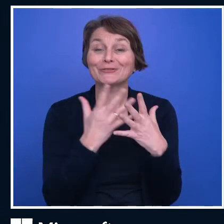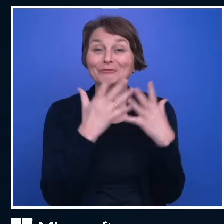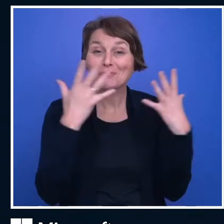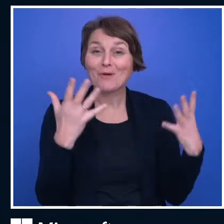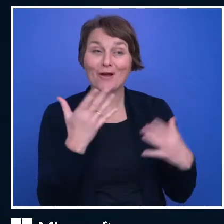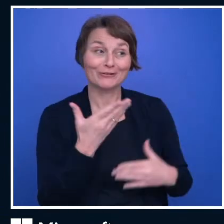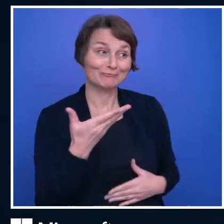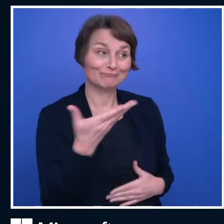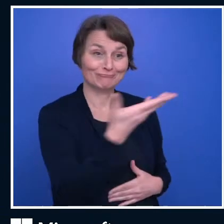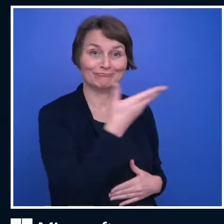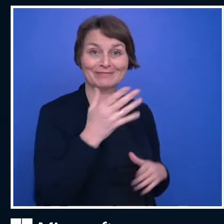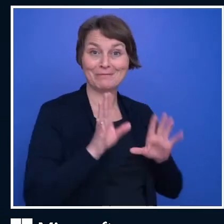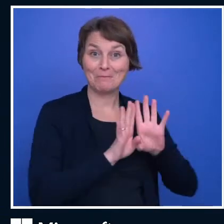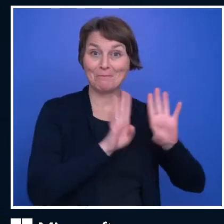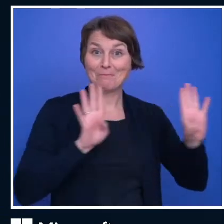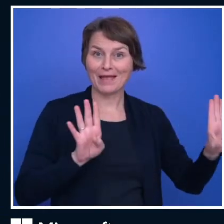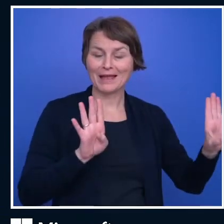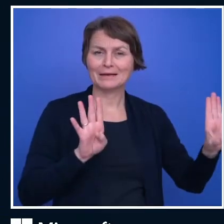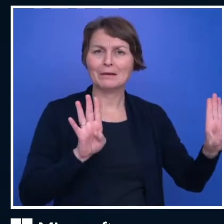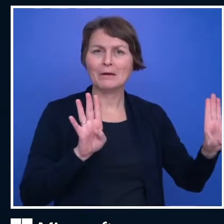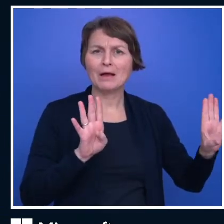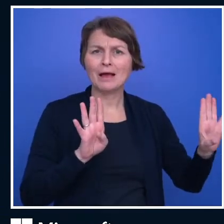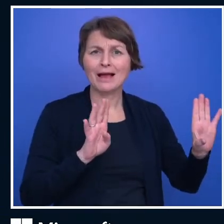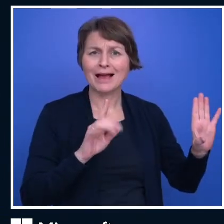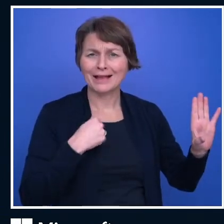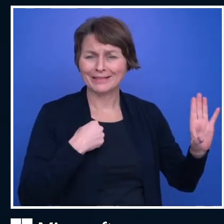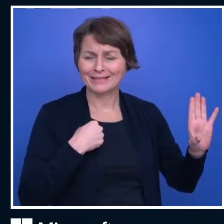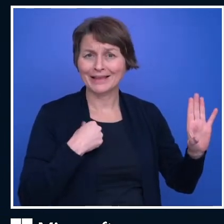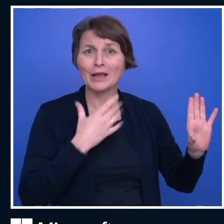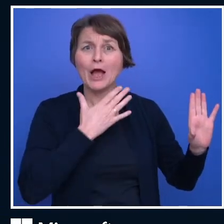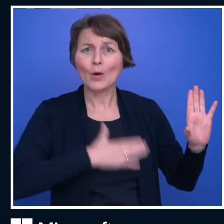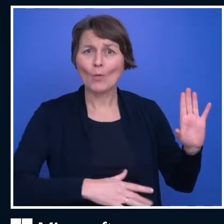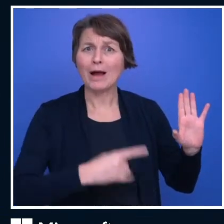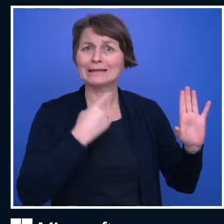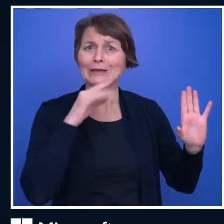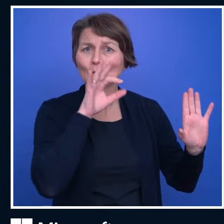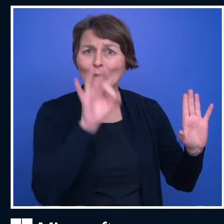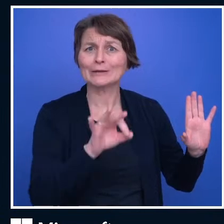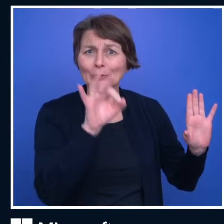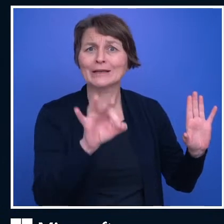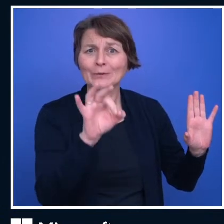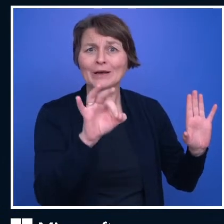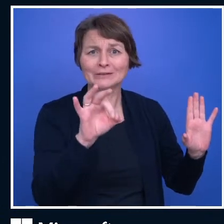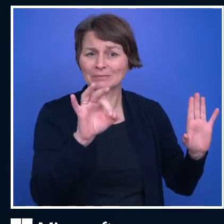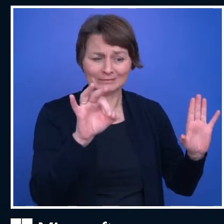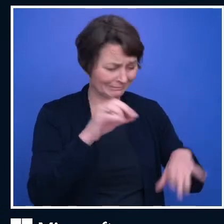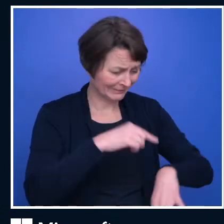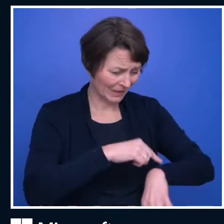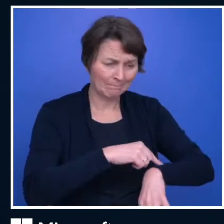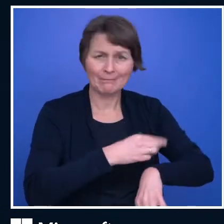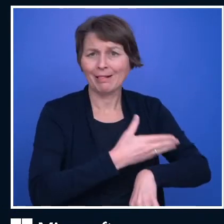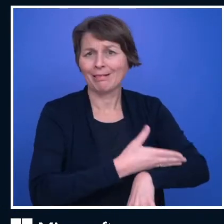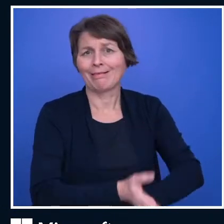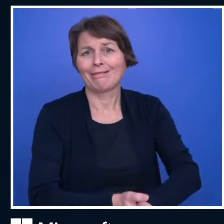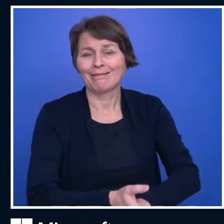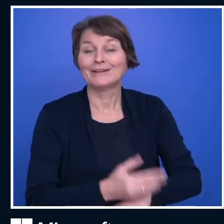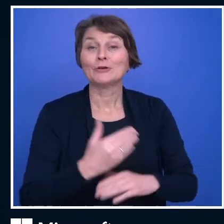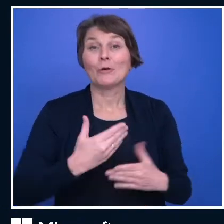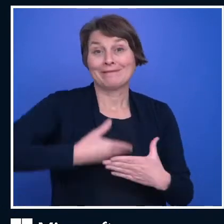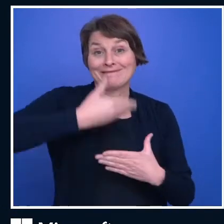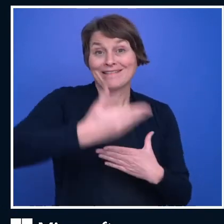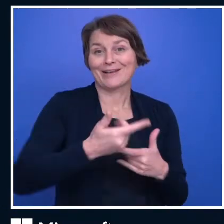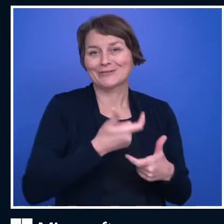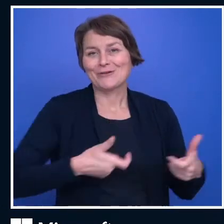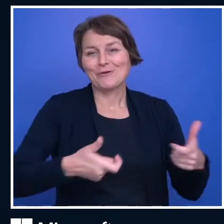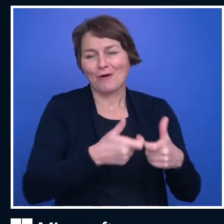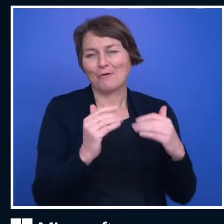I think we have not covered half of the things that I wanted to, so we probably would need another one during the next conference. And with